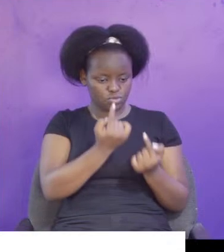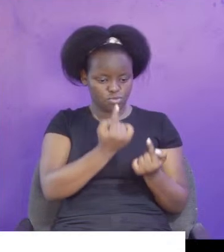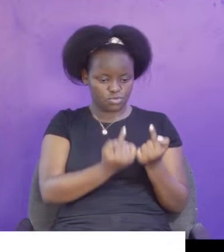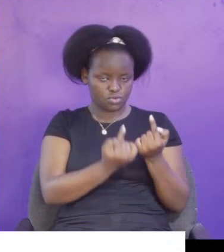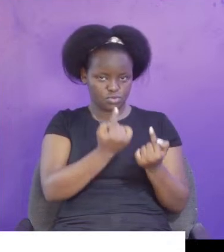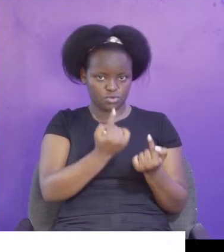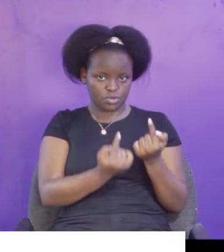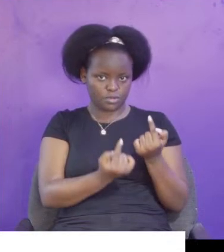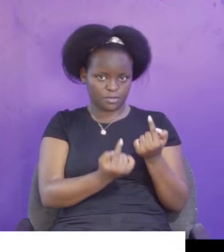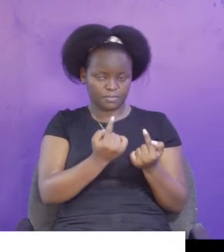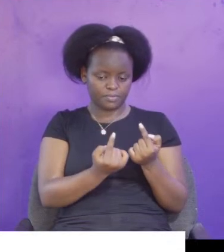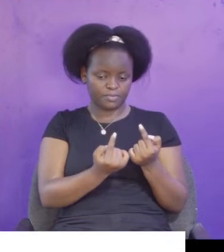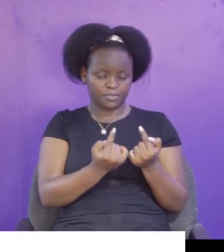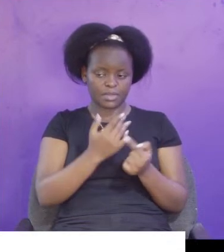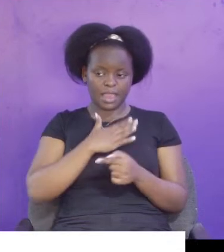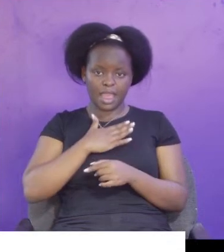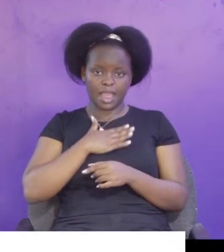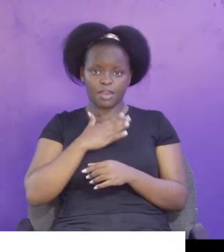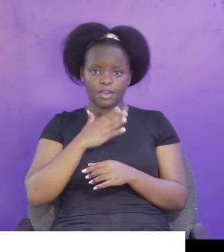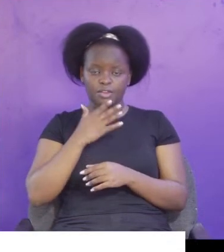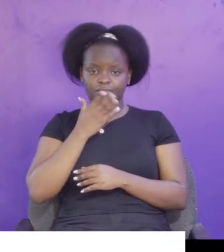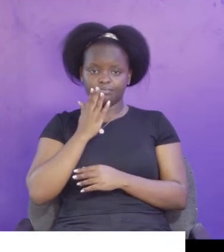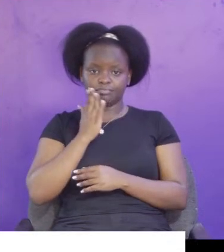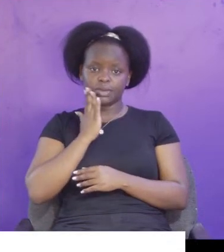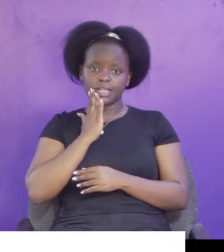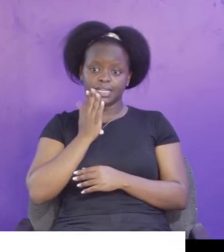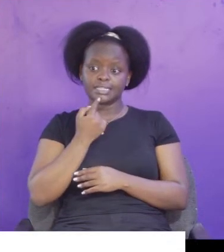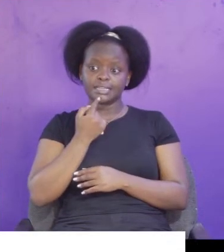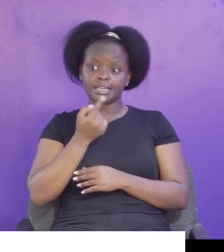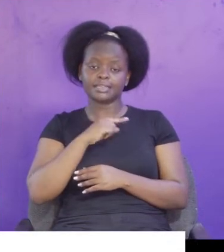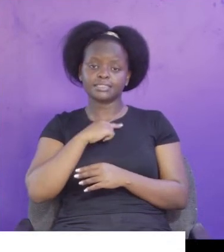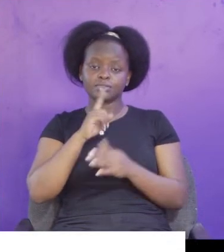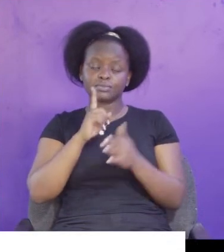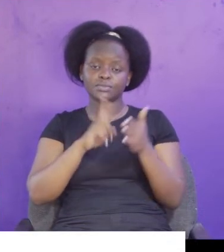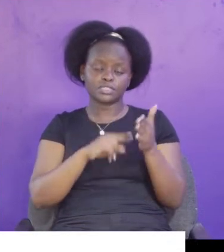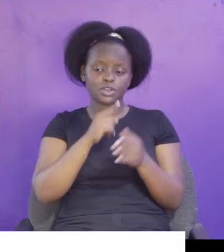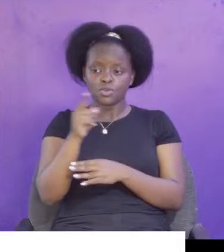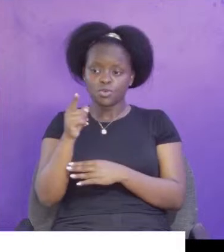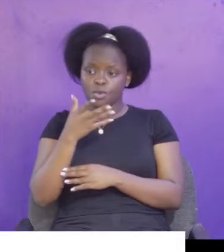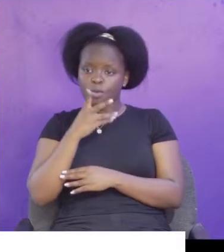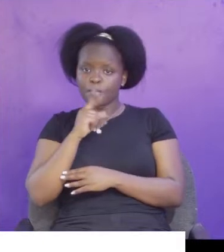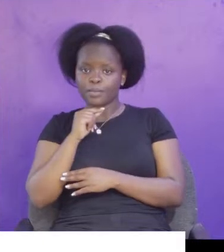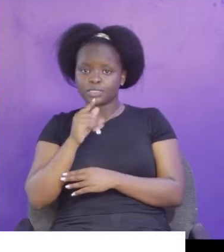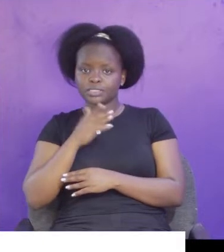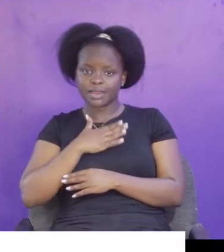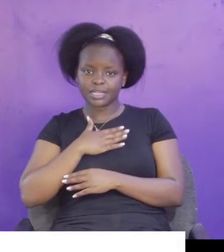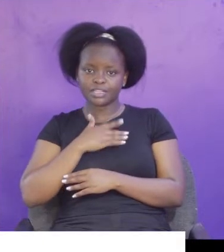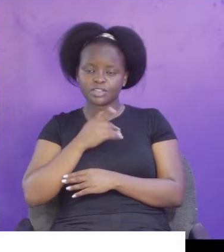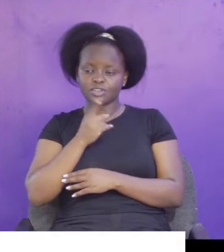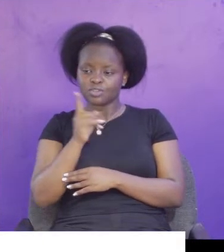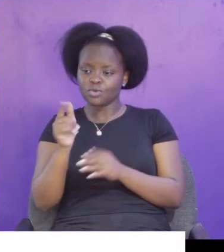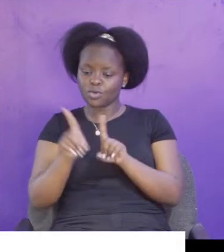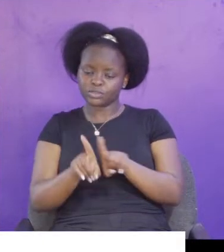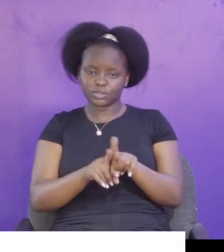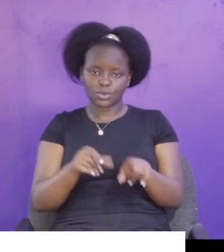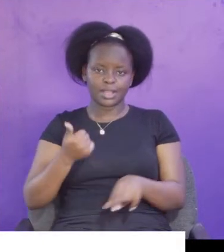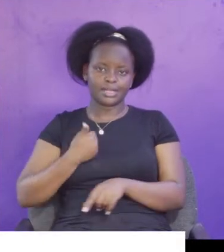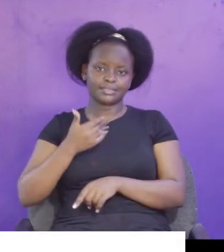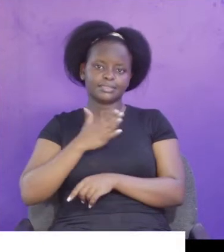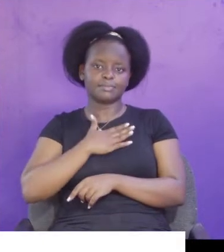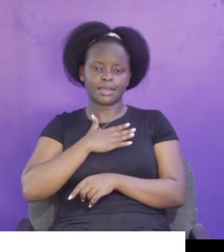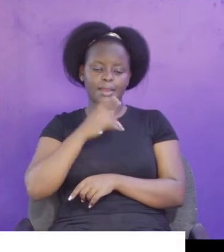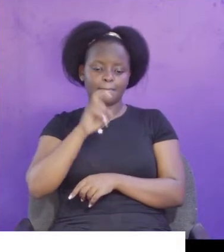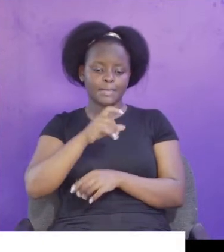Our father's mother told us that you, my boys, you are also my girls. You must learn to